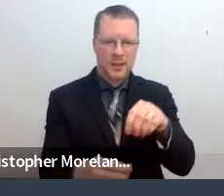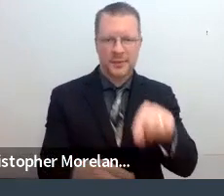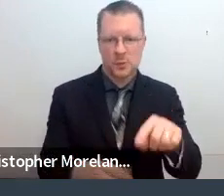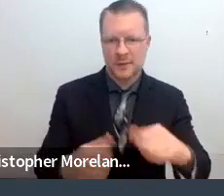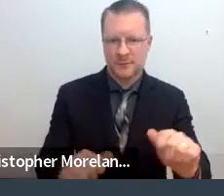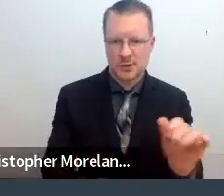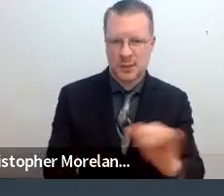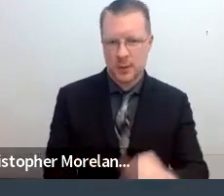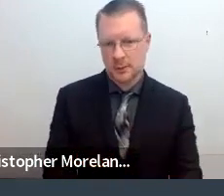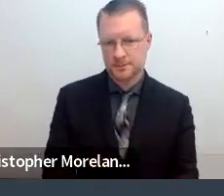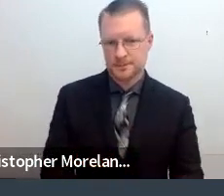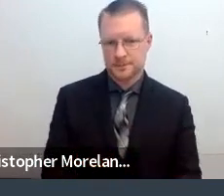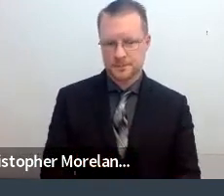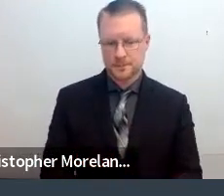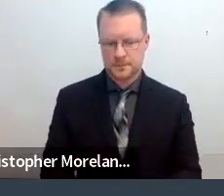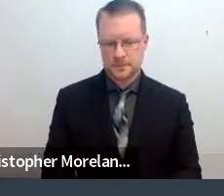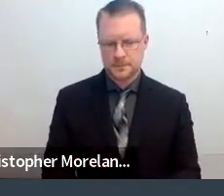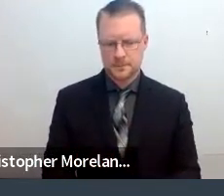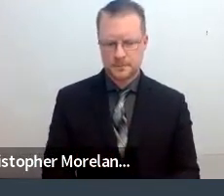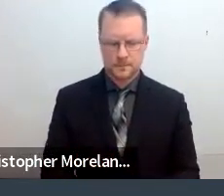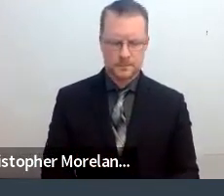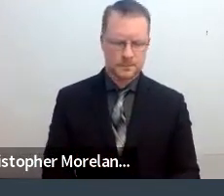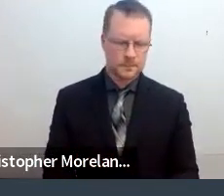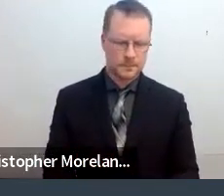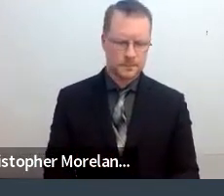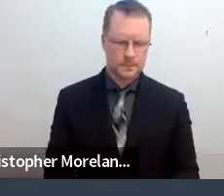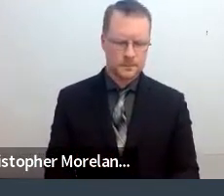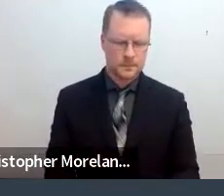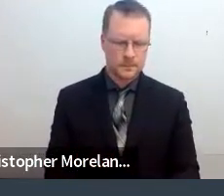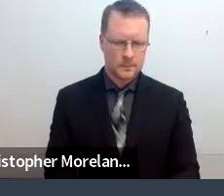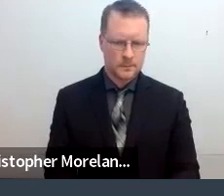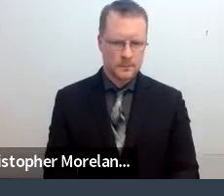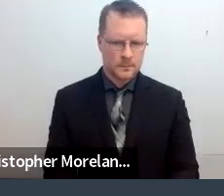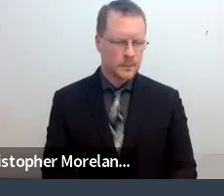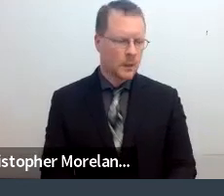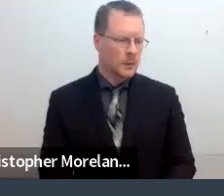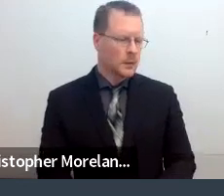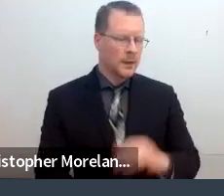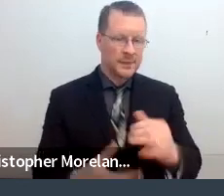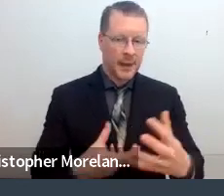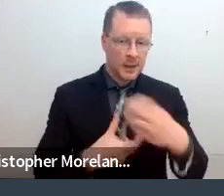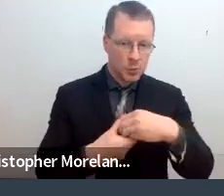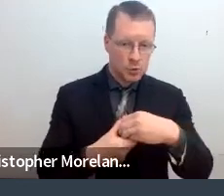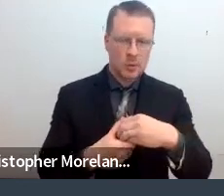We need to ensure that physicians with disabilities are included in those efforts as well.